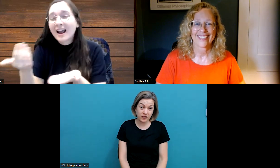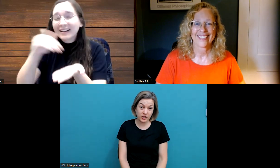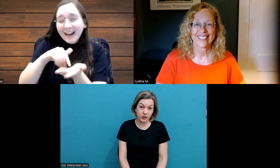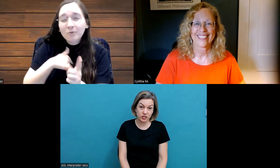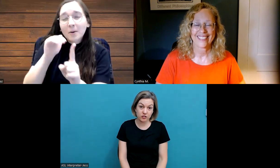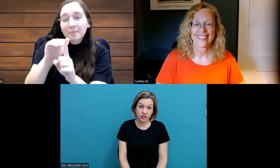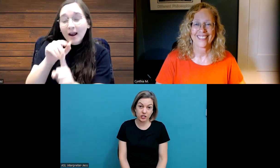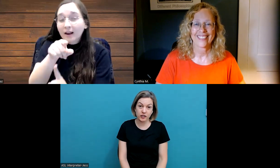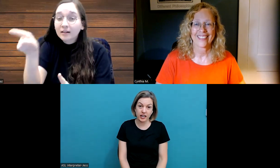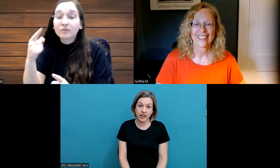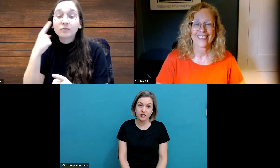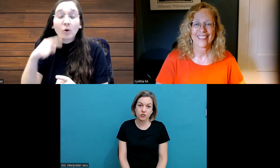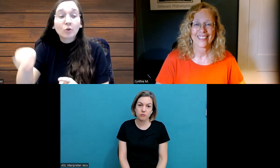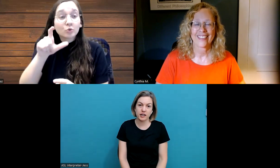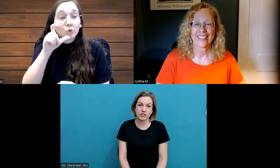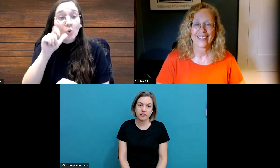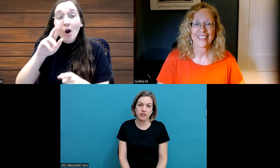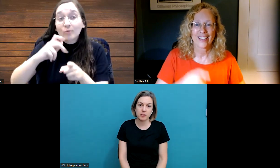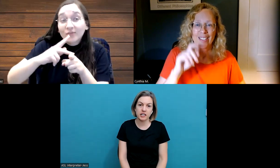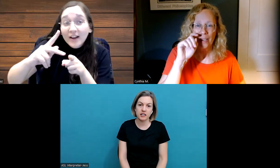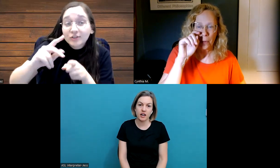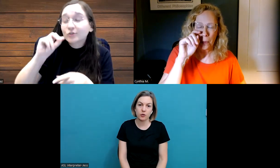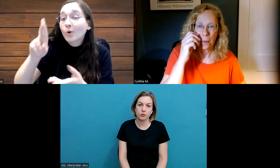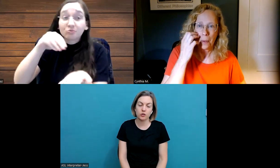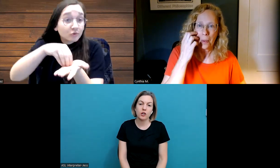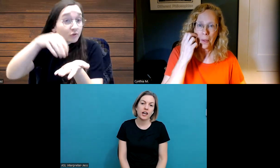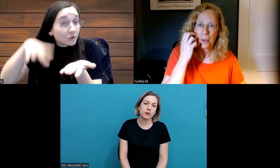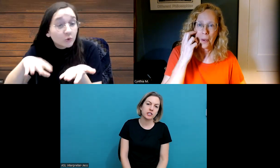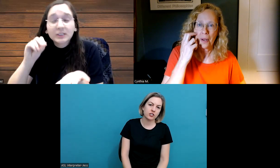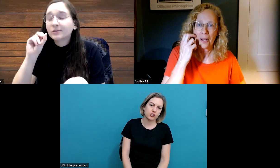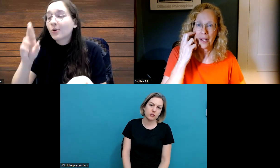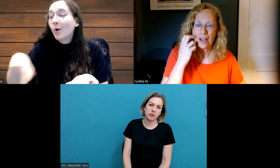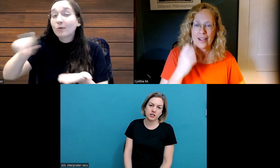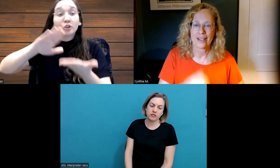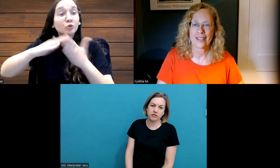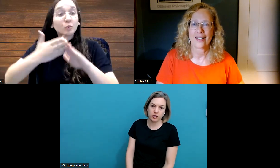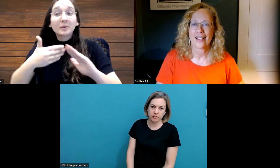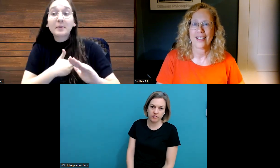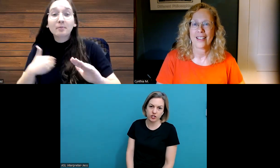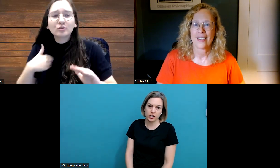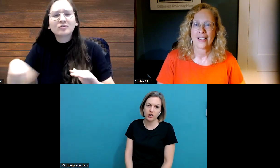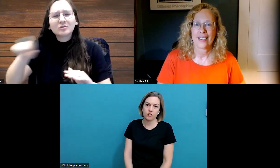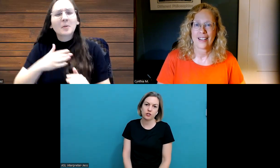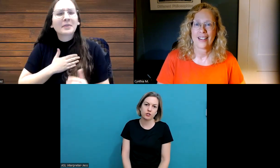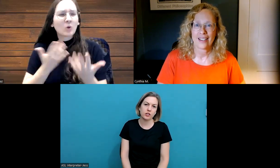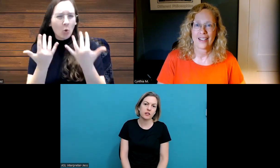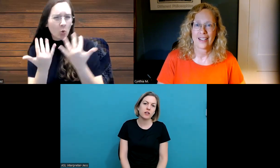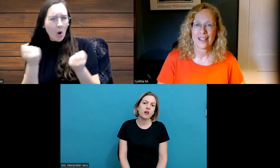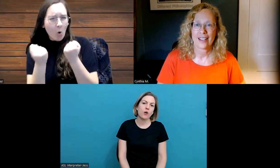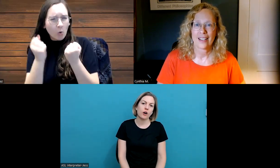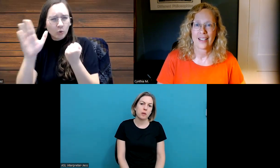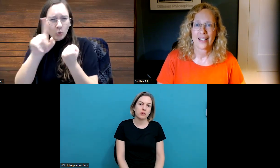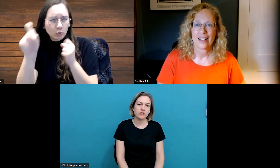members who have any questions for you. Again, just a reminder for everybody that anyone's here just because of your profession or your